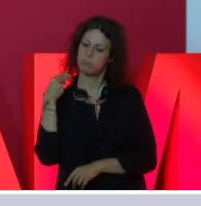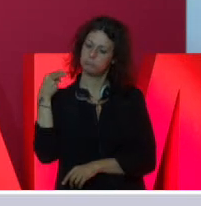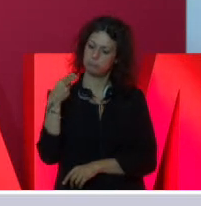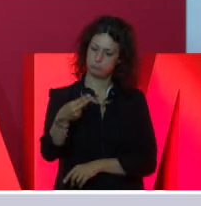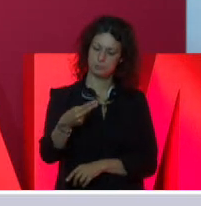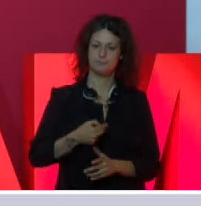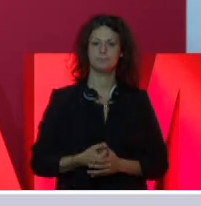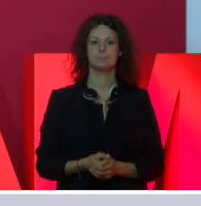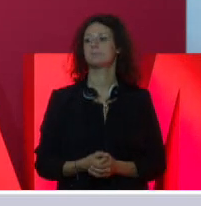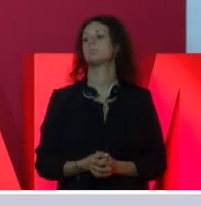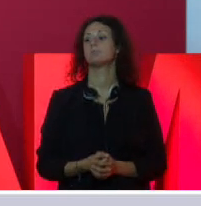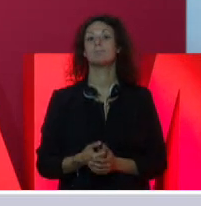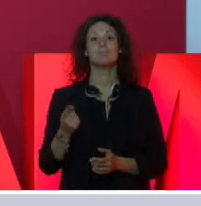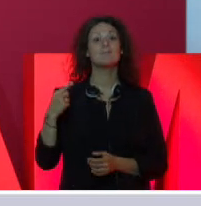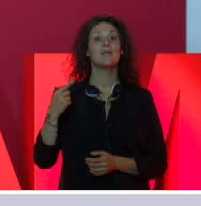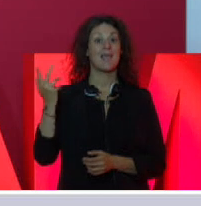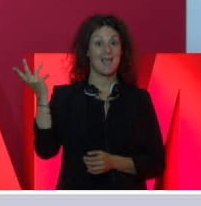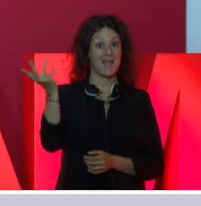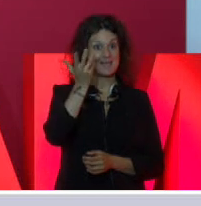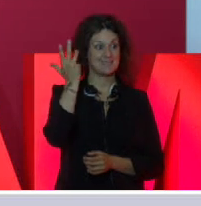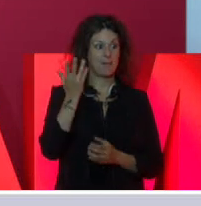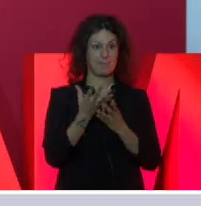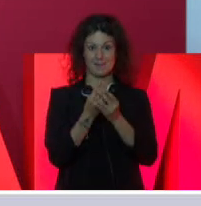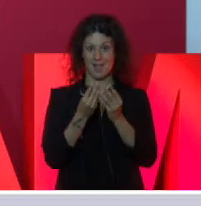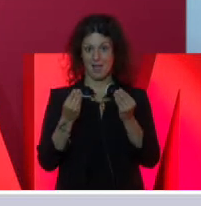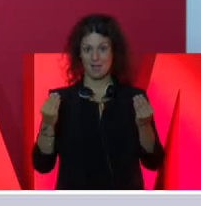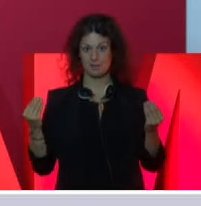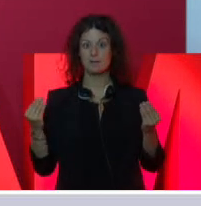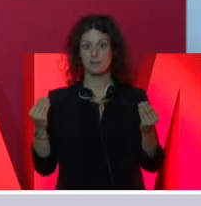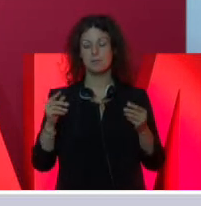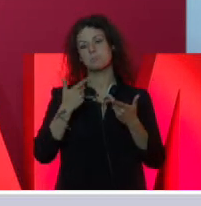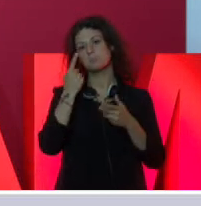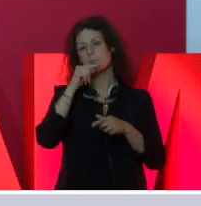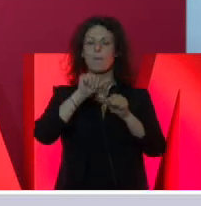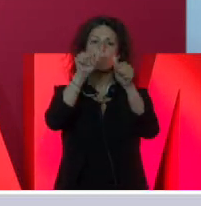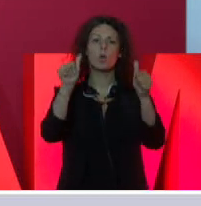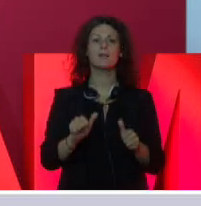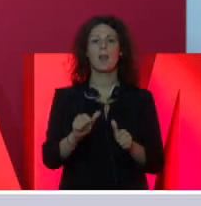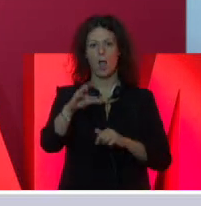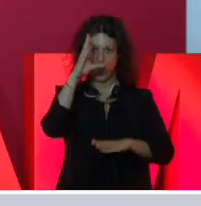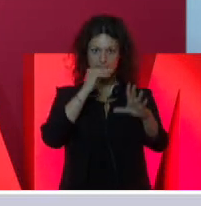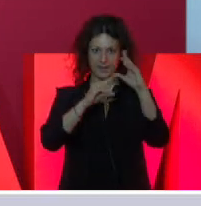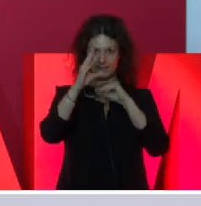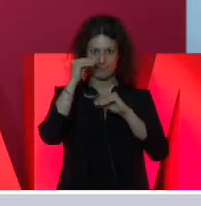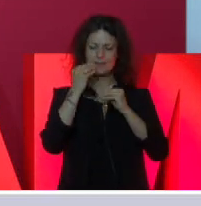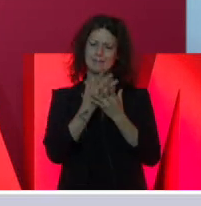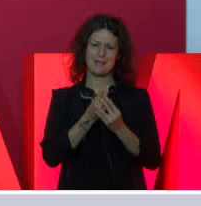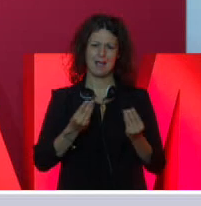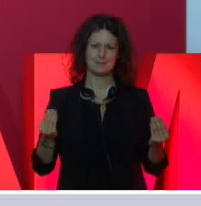type. There are many different models of learning, really, many learning models that can